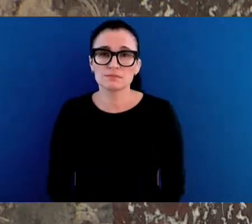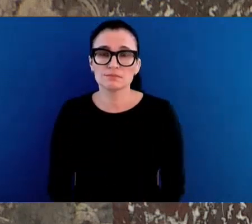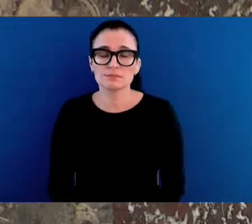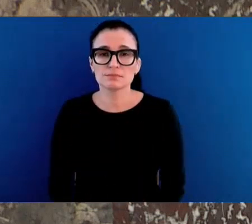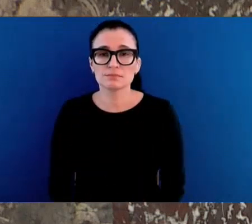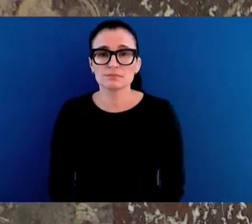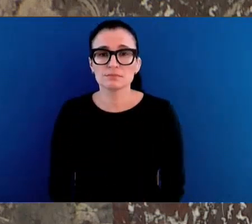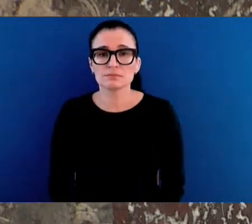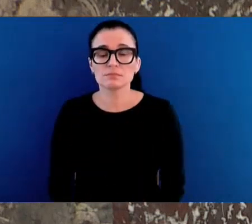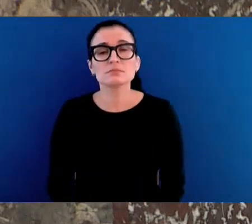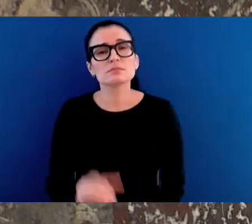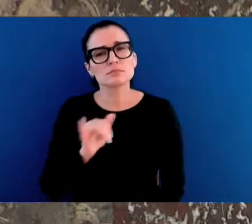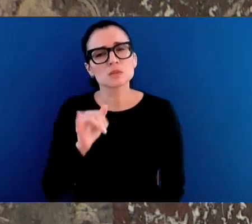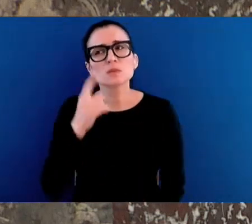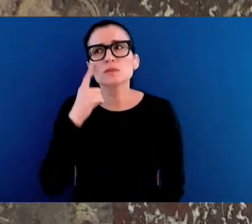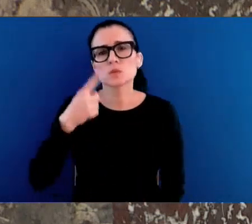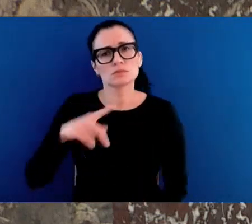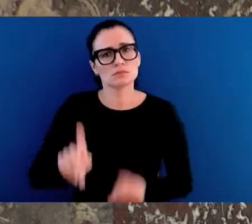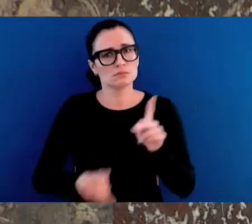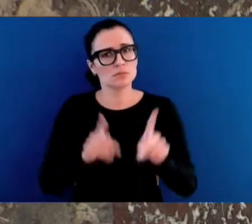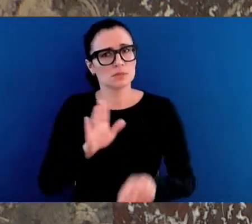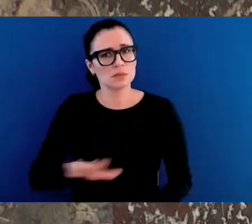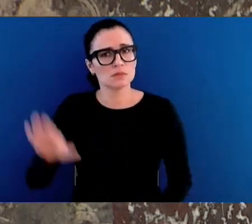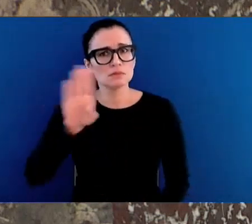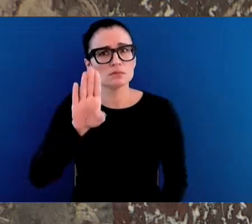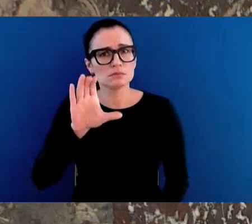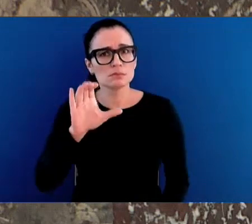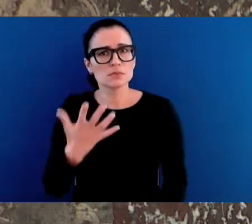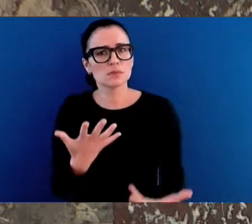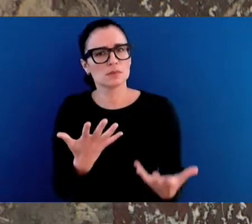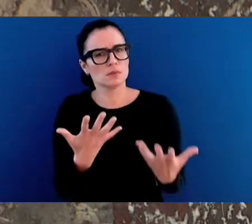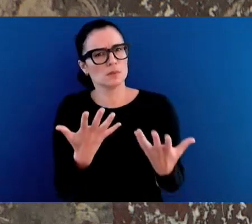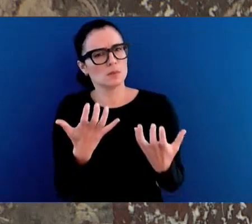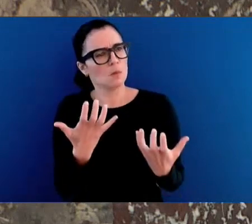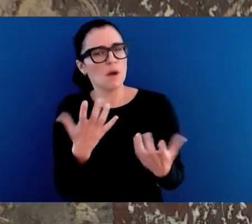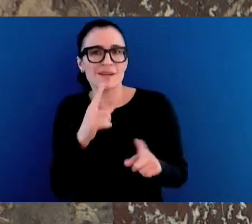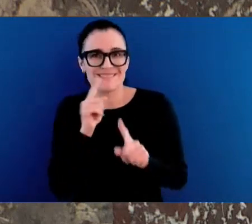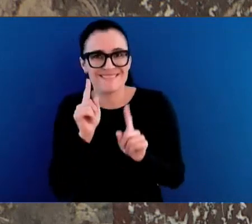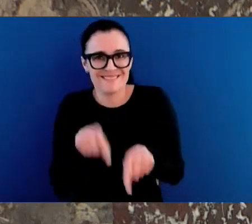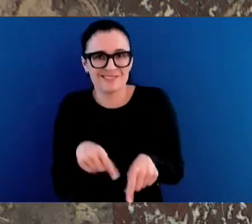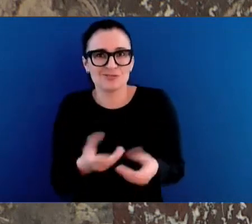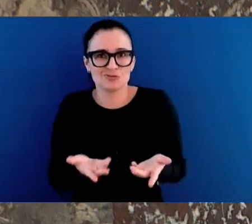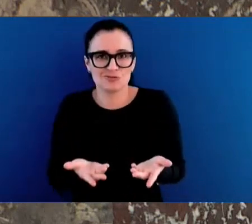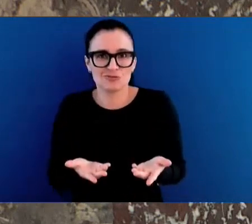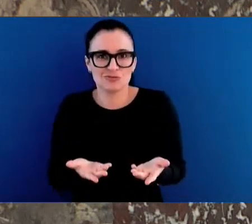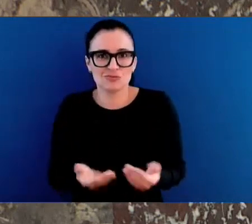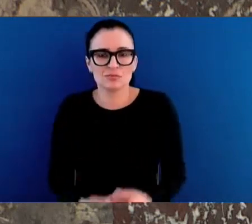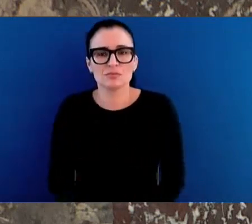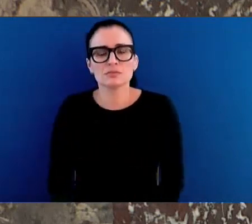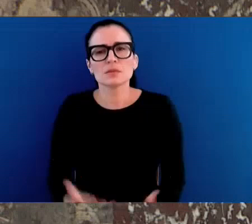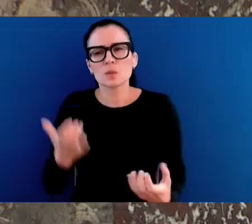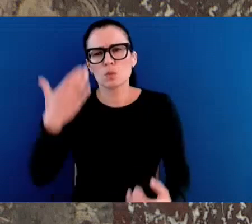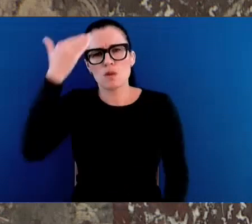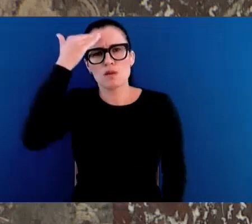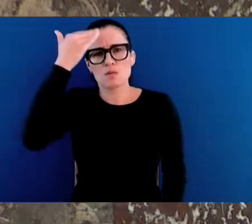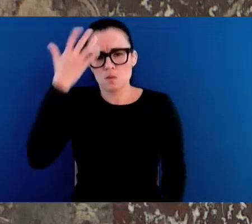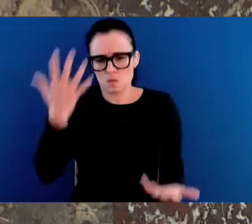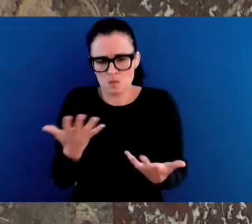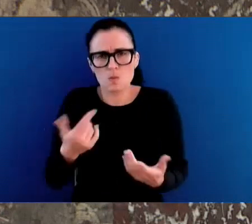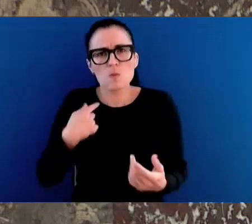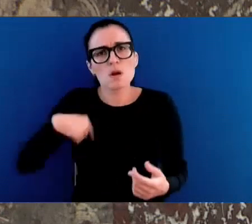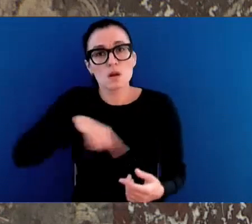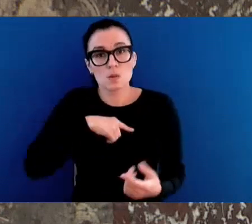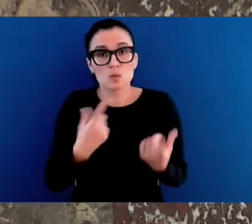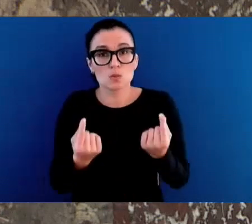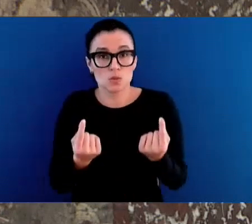and to get answers for this place, to make sure that we're doing all we can to prevent every death that we can in this